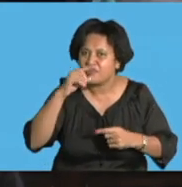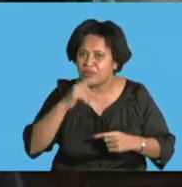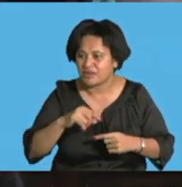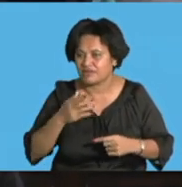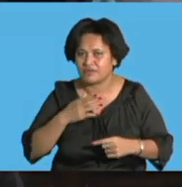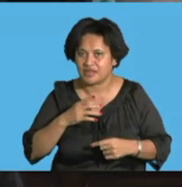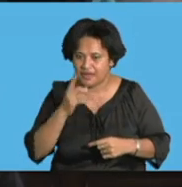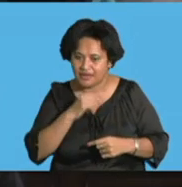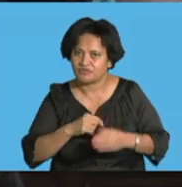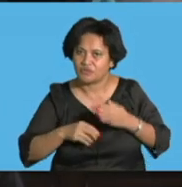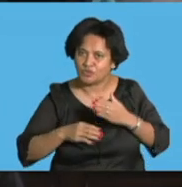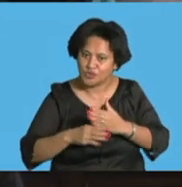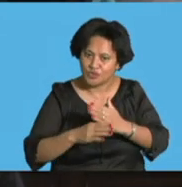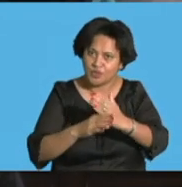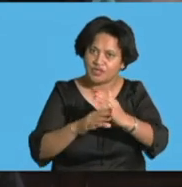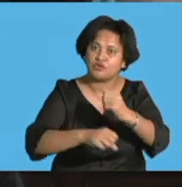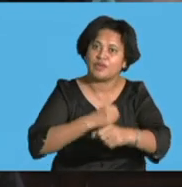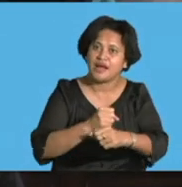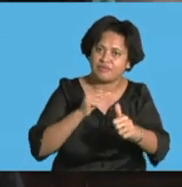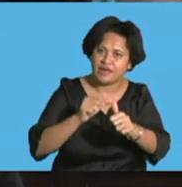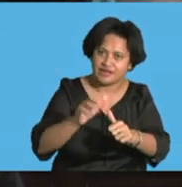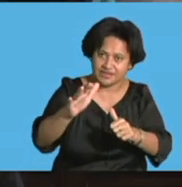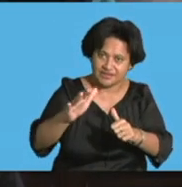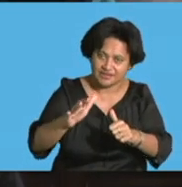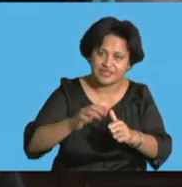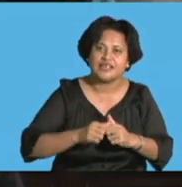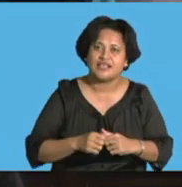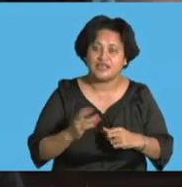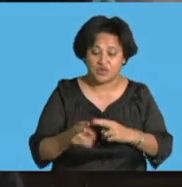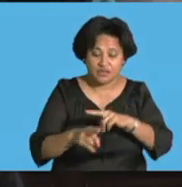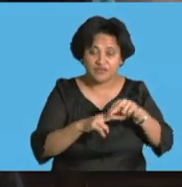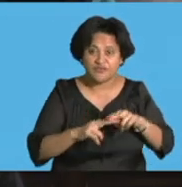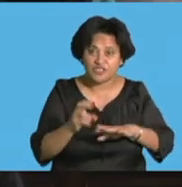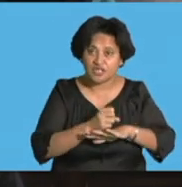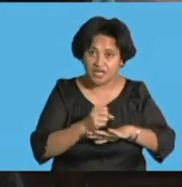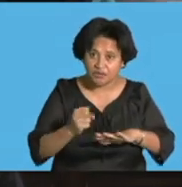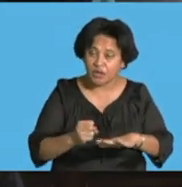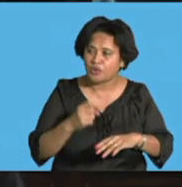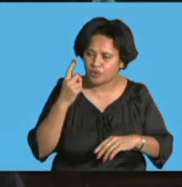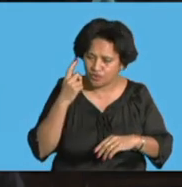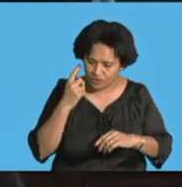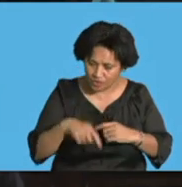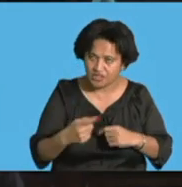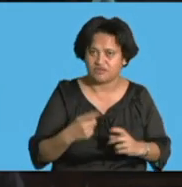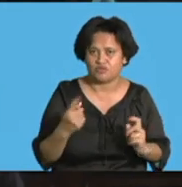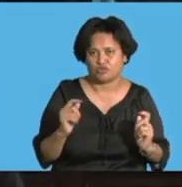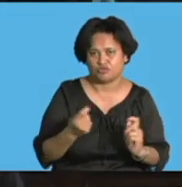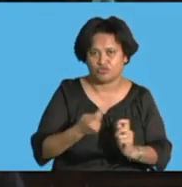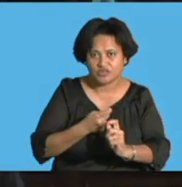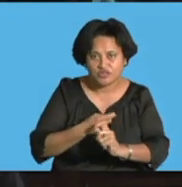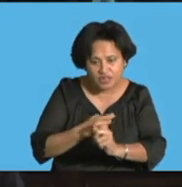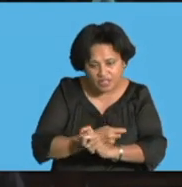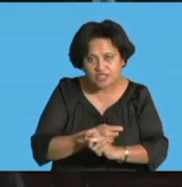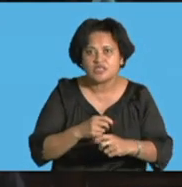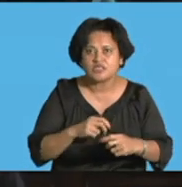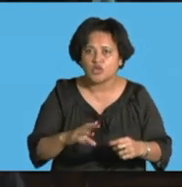for excellence. Mr. Speaker, sir, the Fijian government will continue to drive reforms that will improve the ease of doing